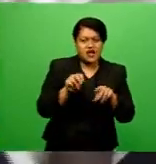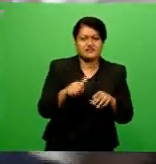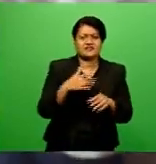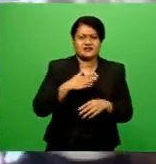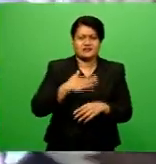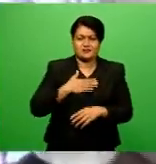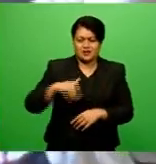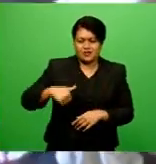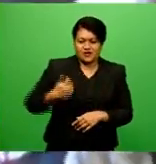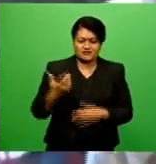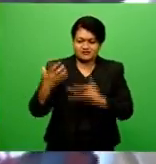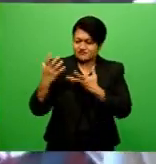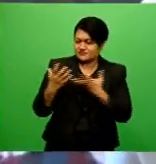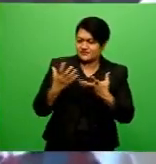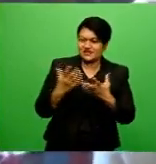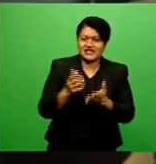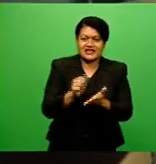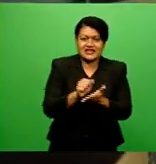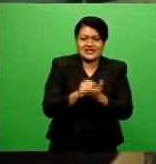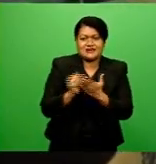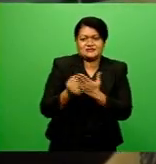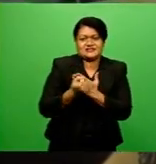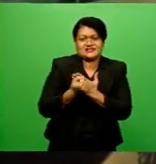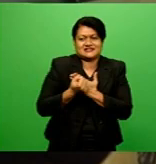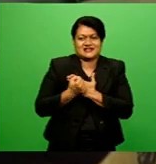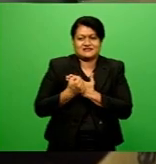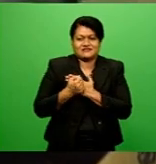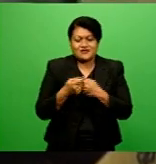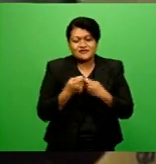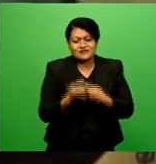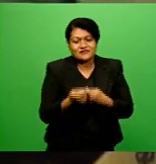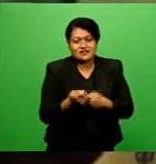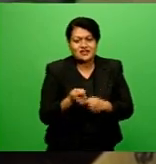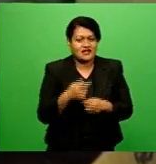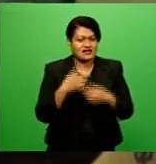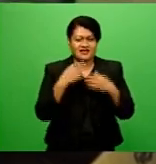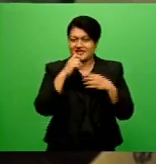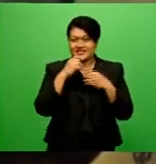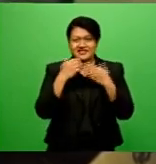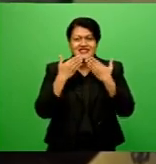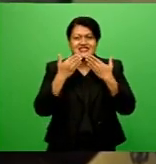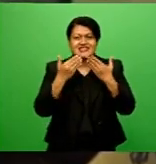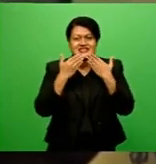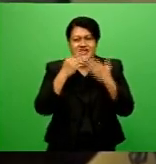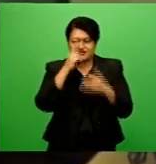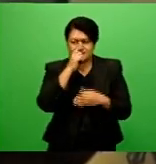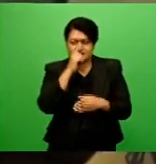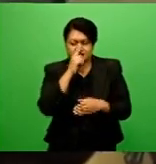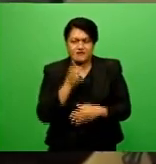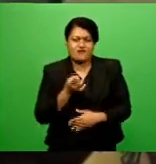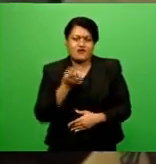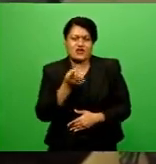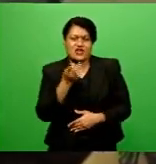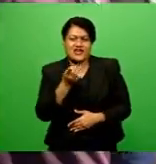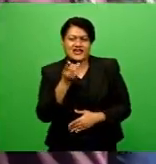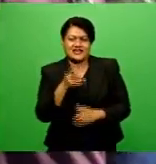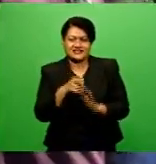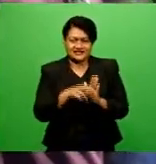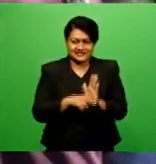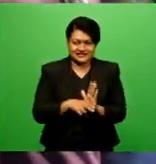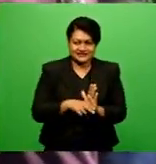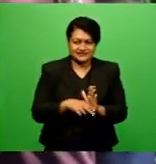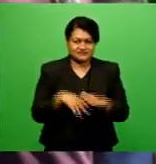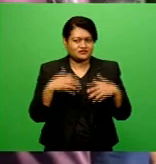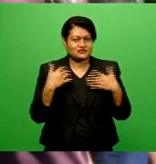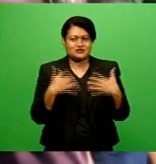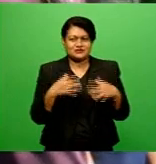her around and kept her safe. I can't thank people enough for their kindness. They made our lives easier this festive season. We